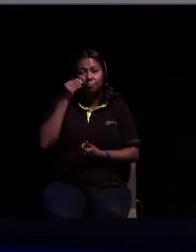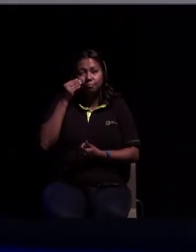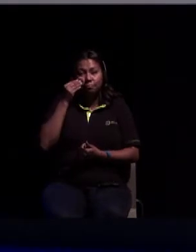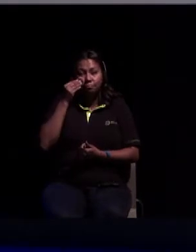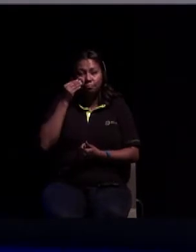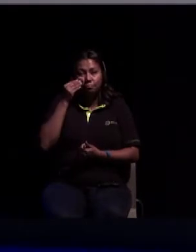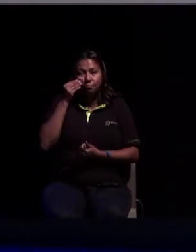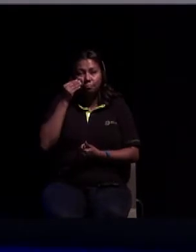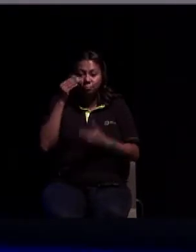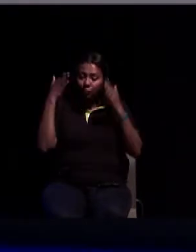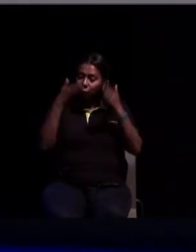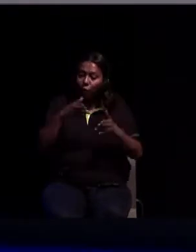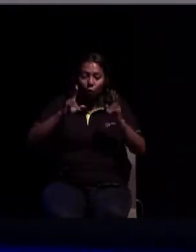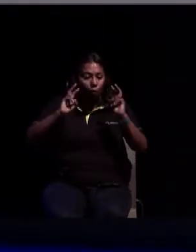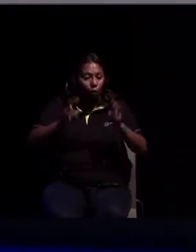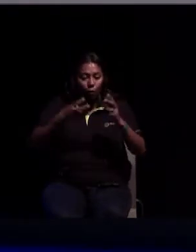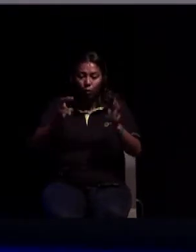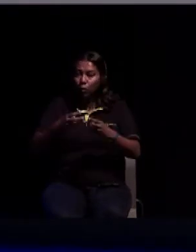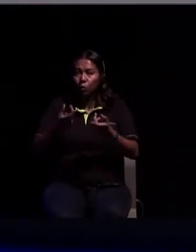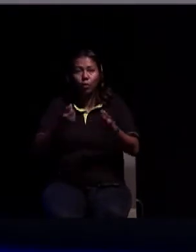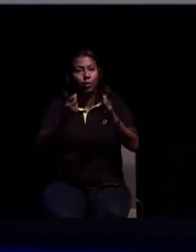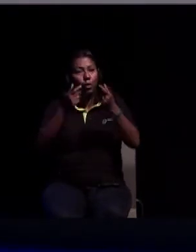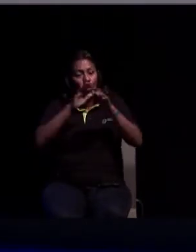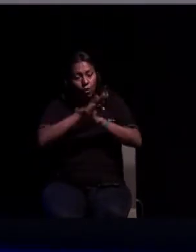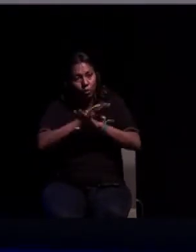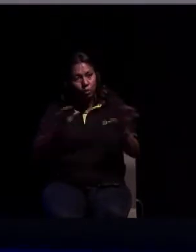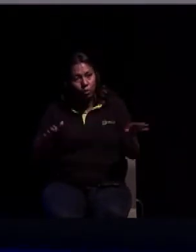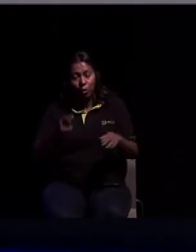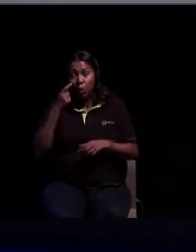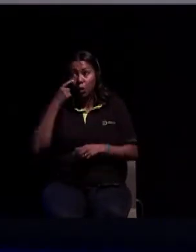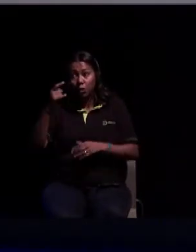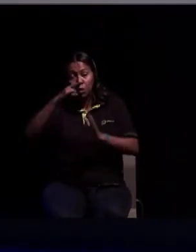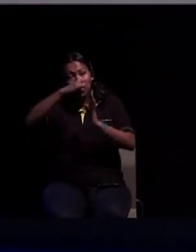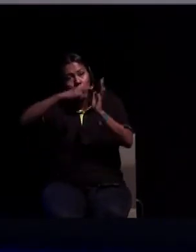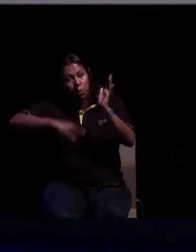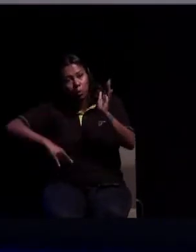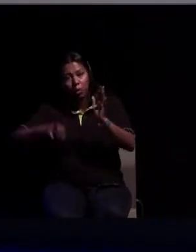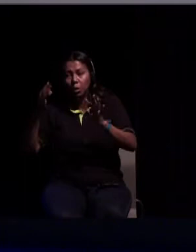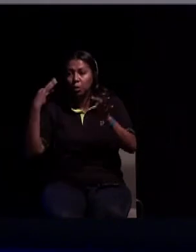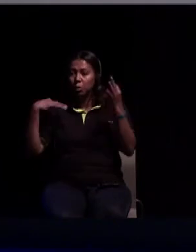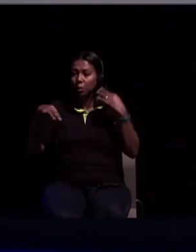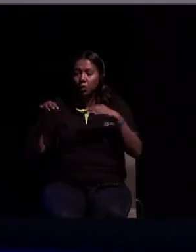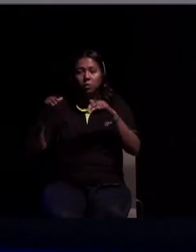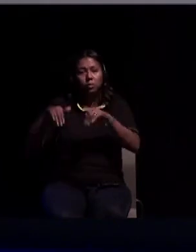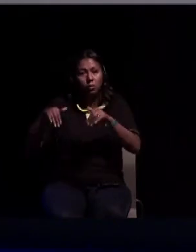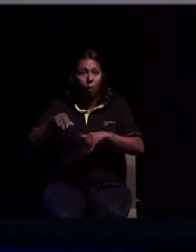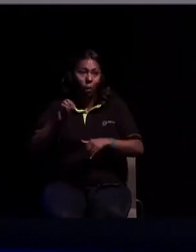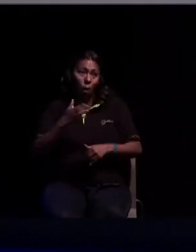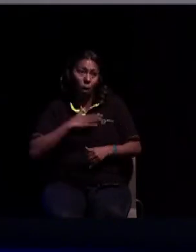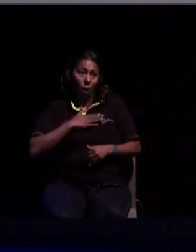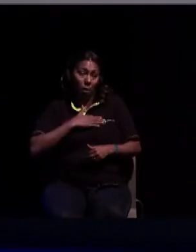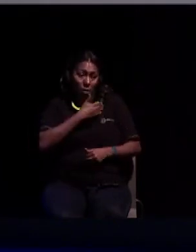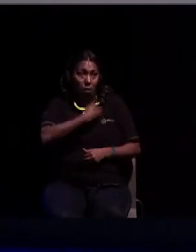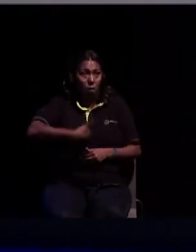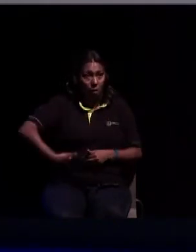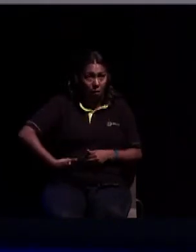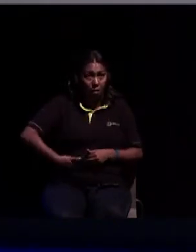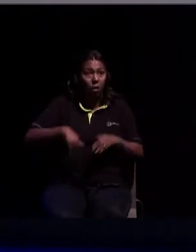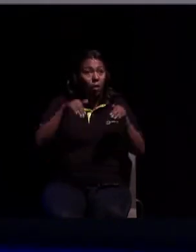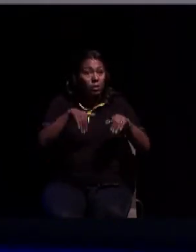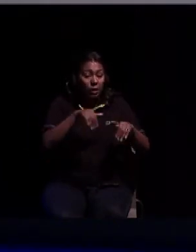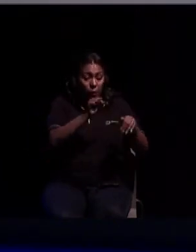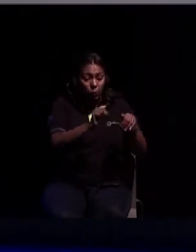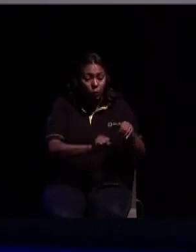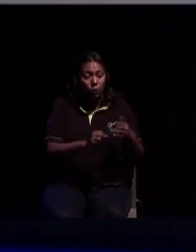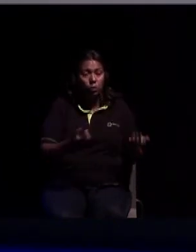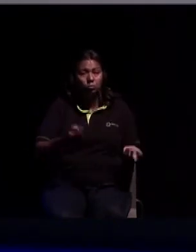tourism documents from Tourism Australia or from my state government, the South Australian government, you see the measures in terms of